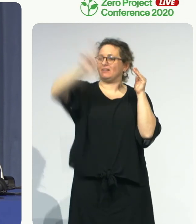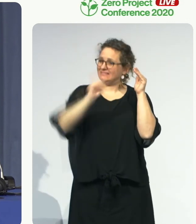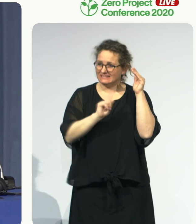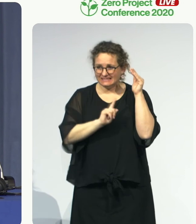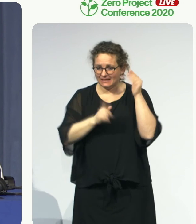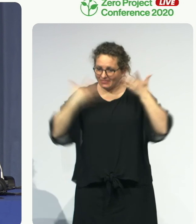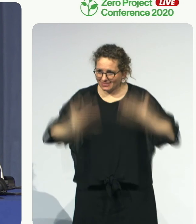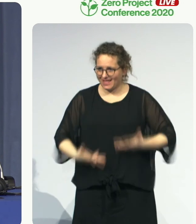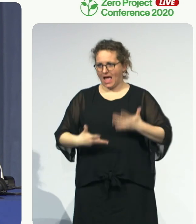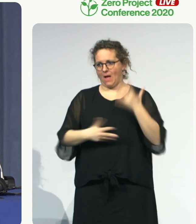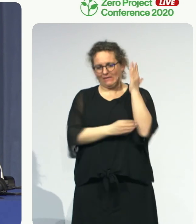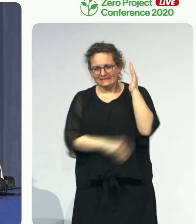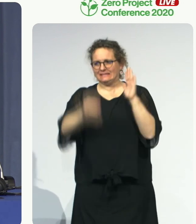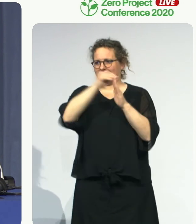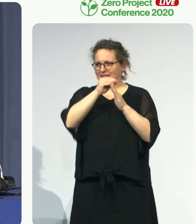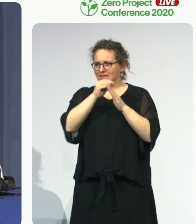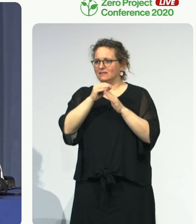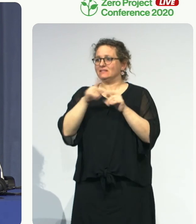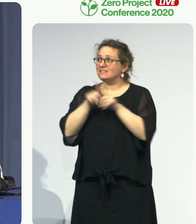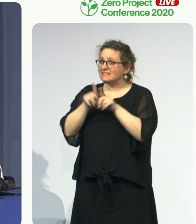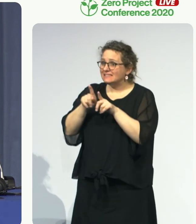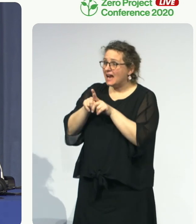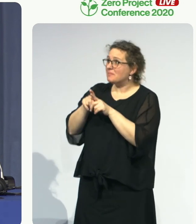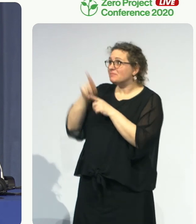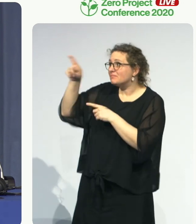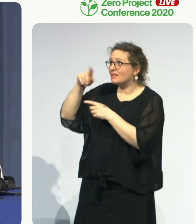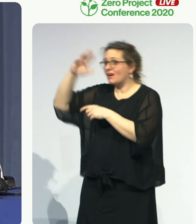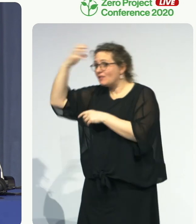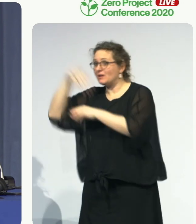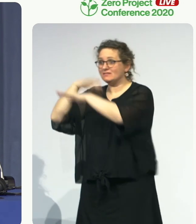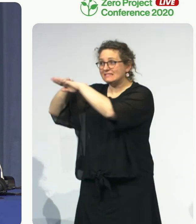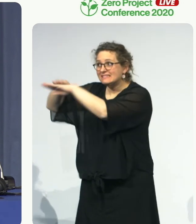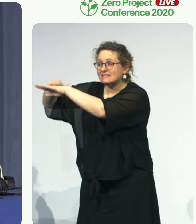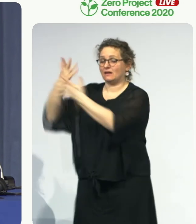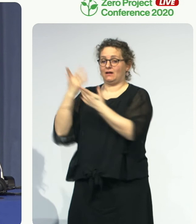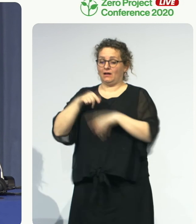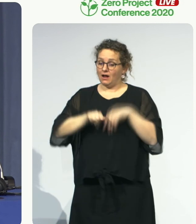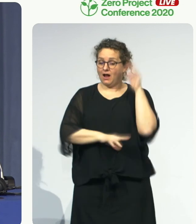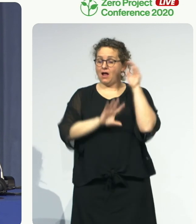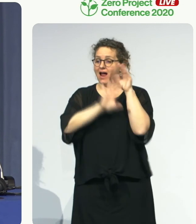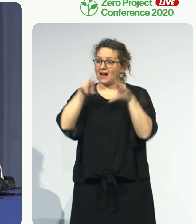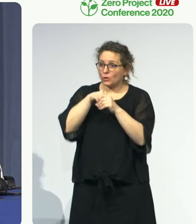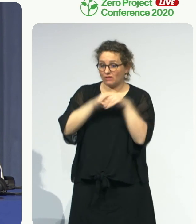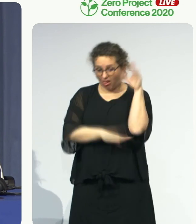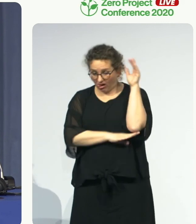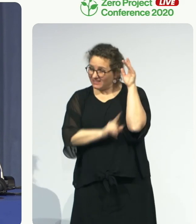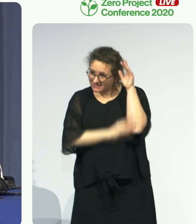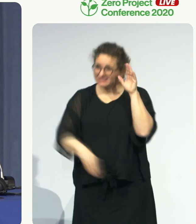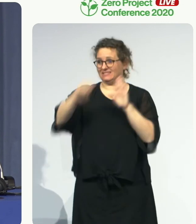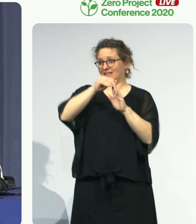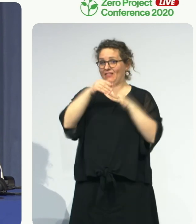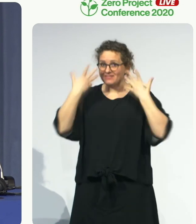the inclusion aspect at the beginning of starting a project.